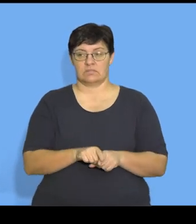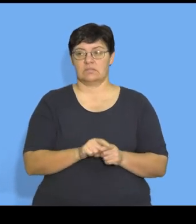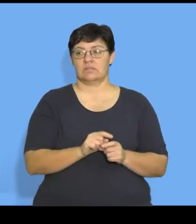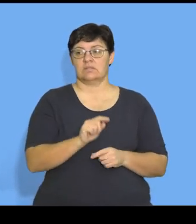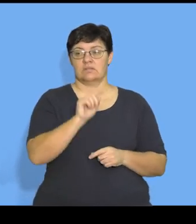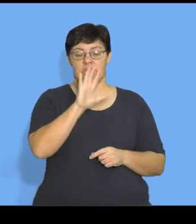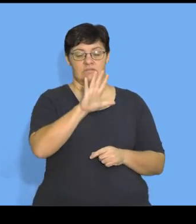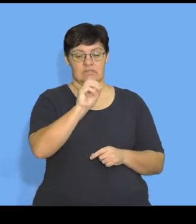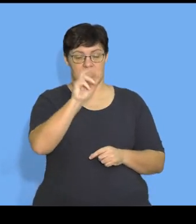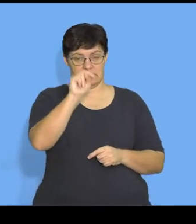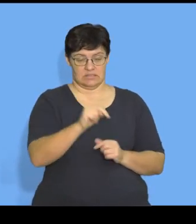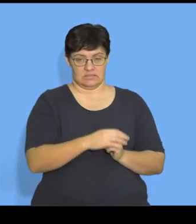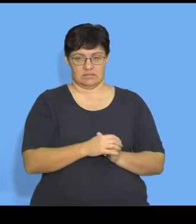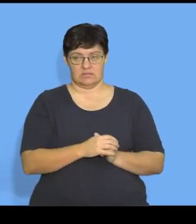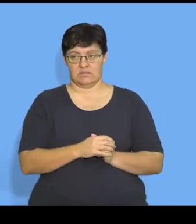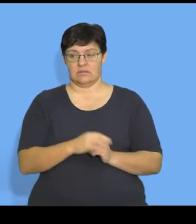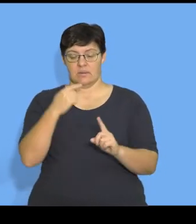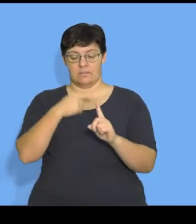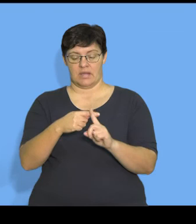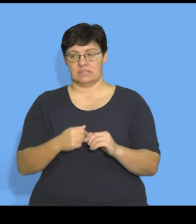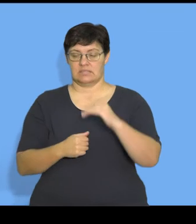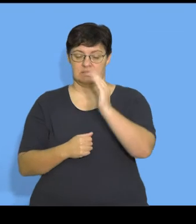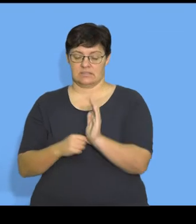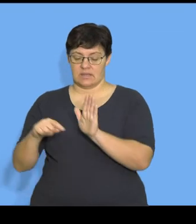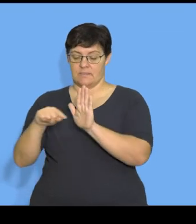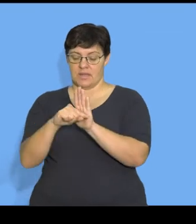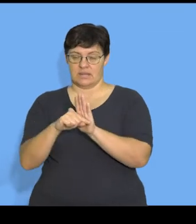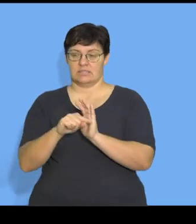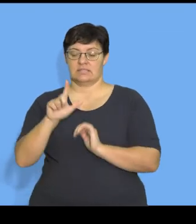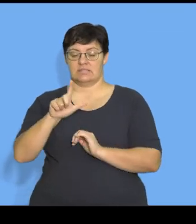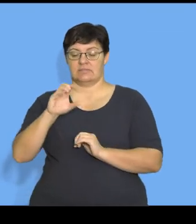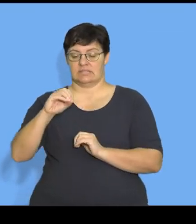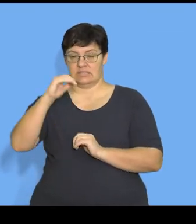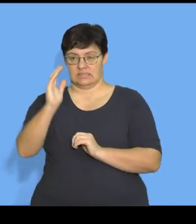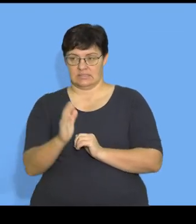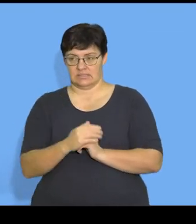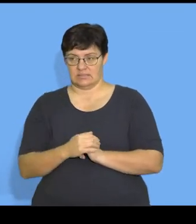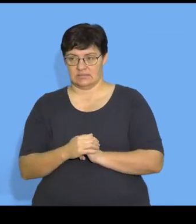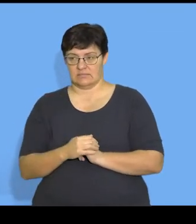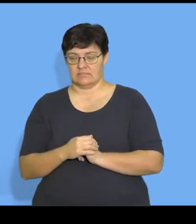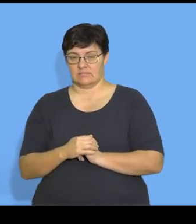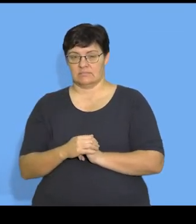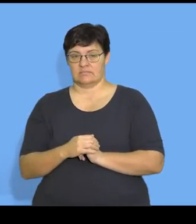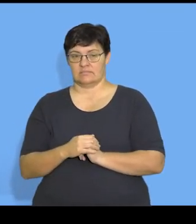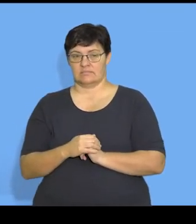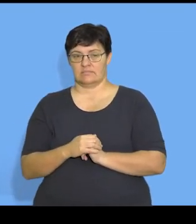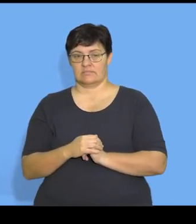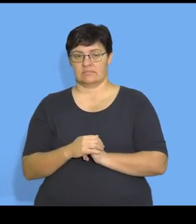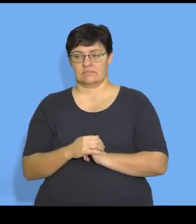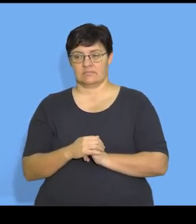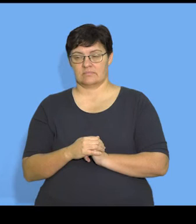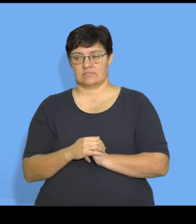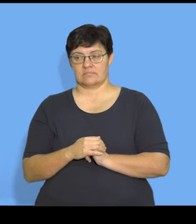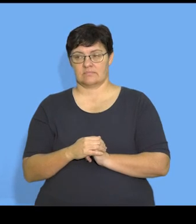is 50. My second now becomes minus